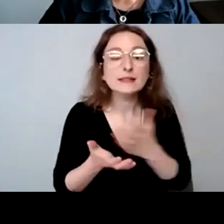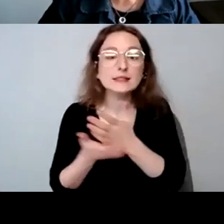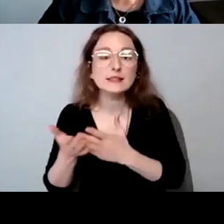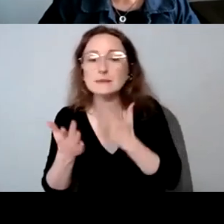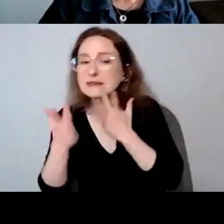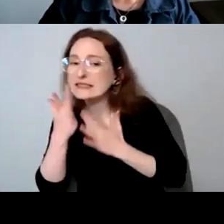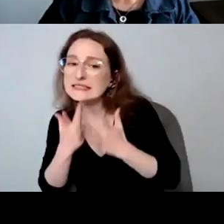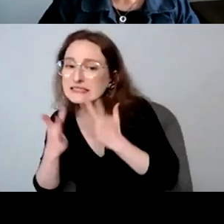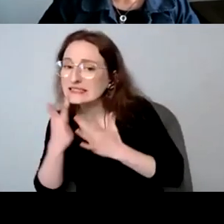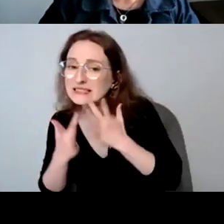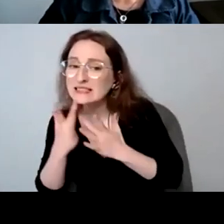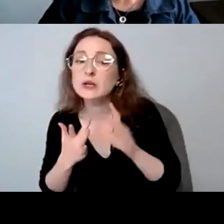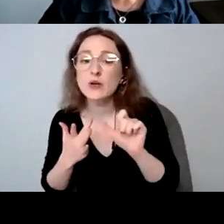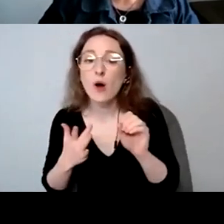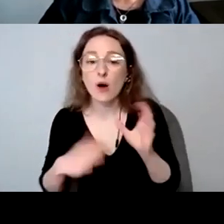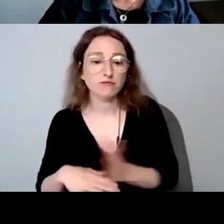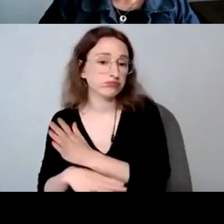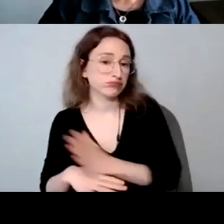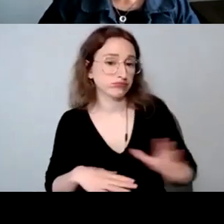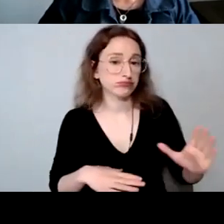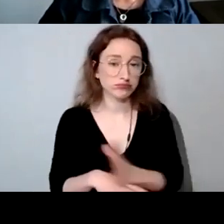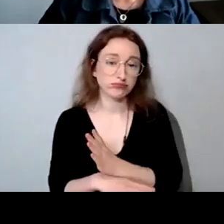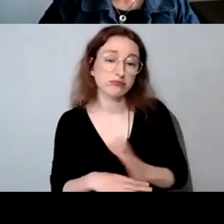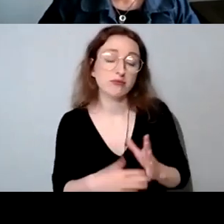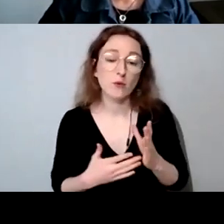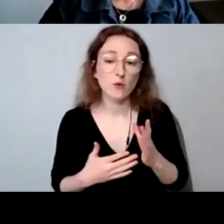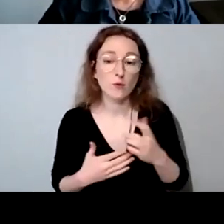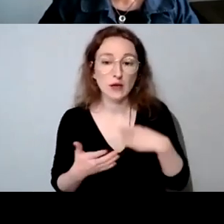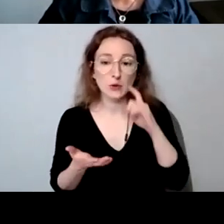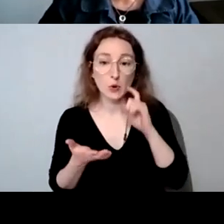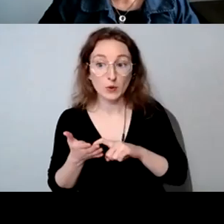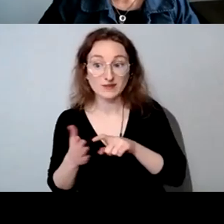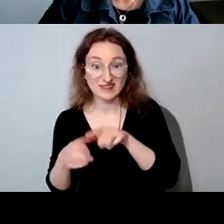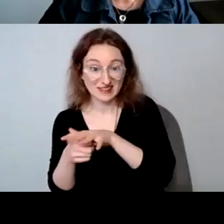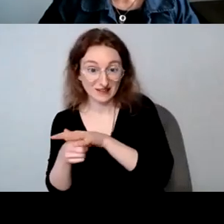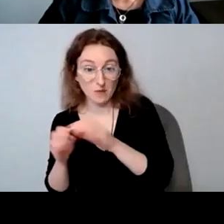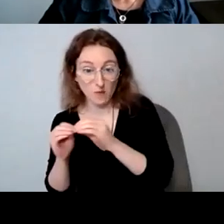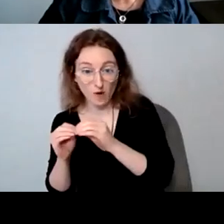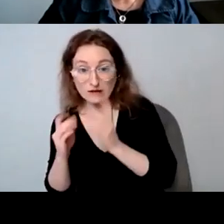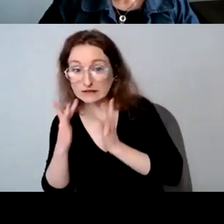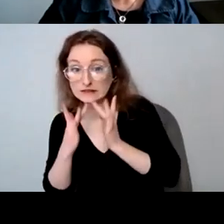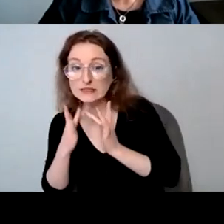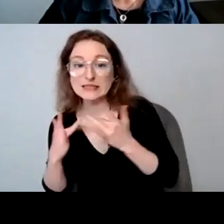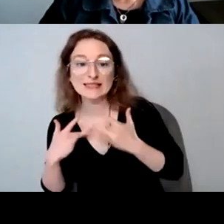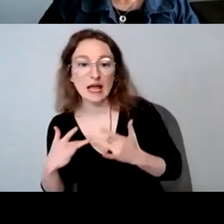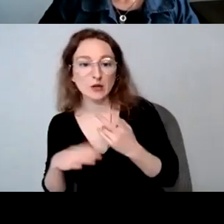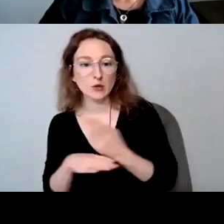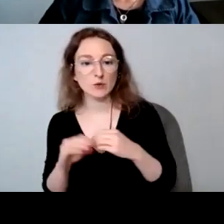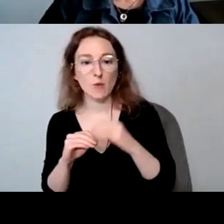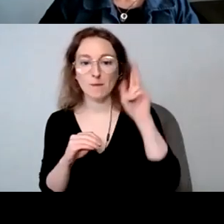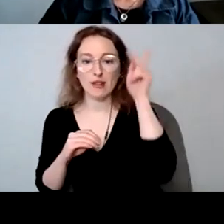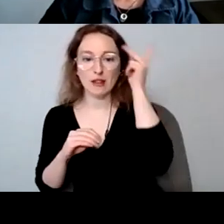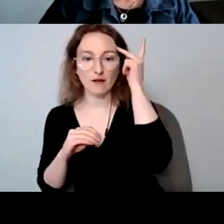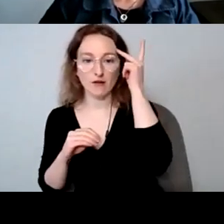it. And so there people, what I observed, tend to use the political value of the term inclusia or